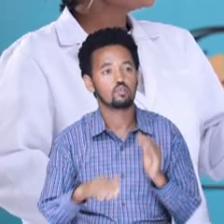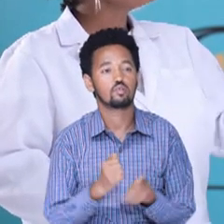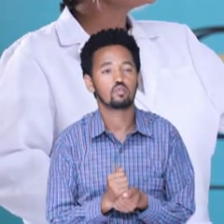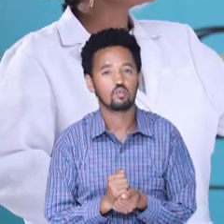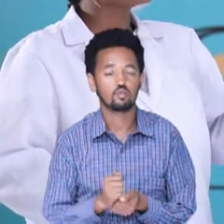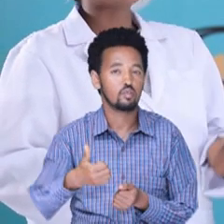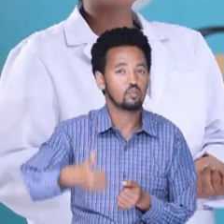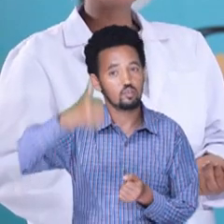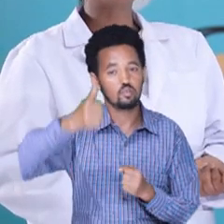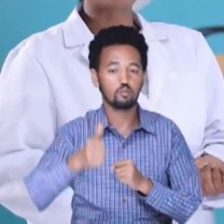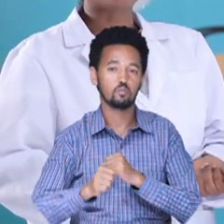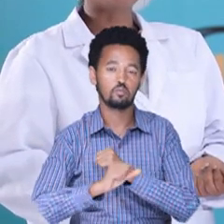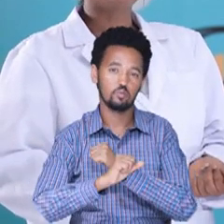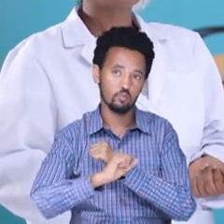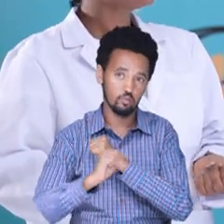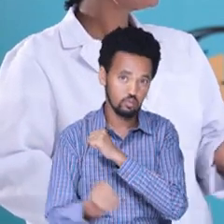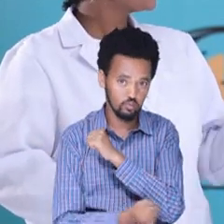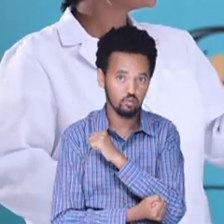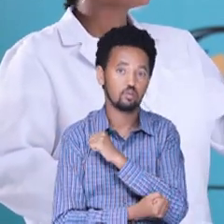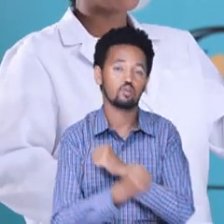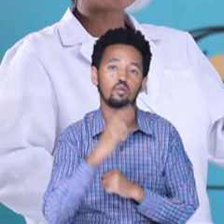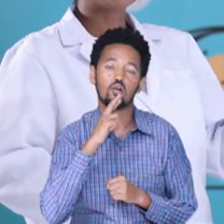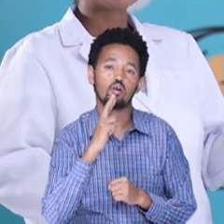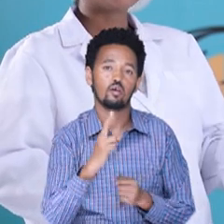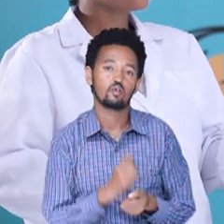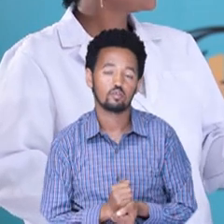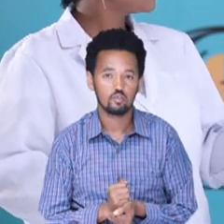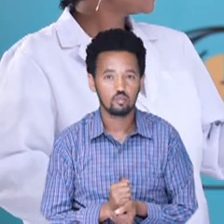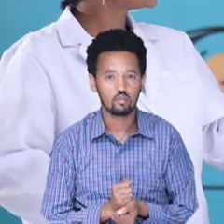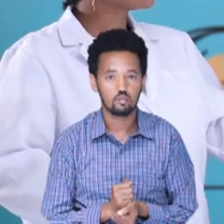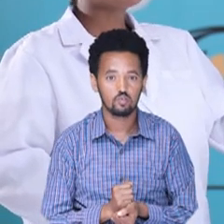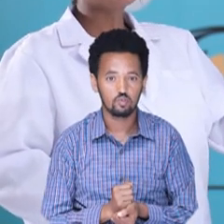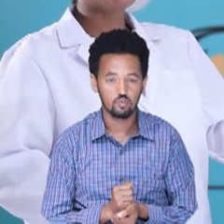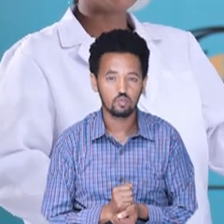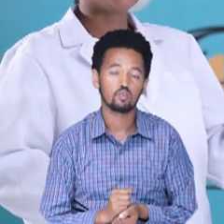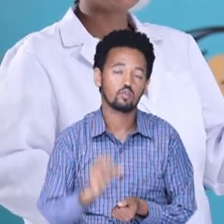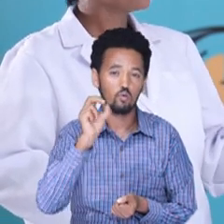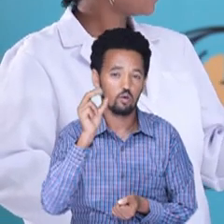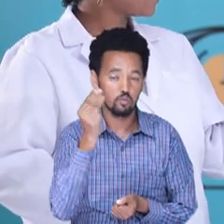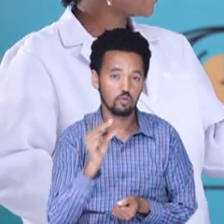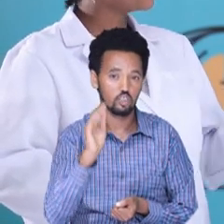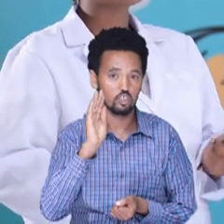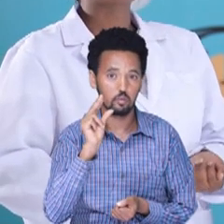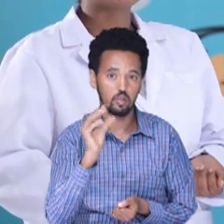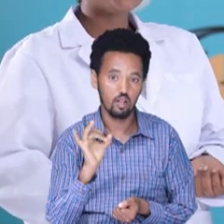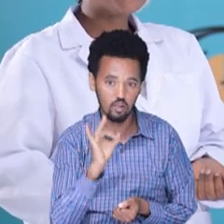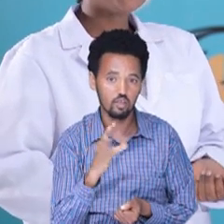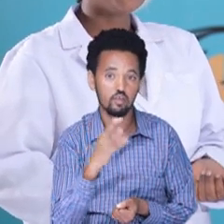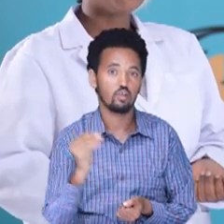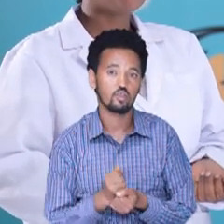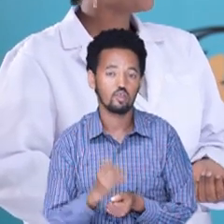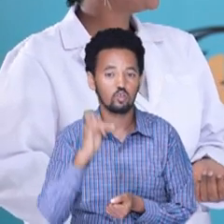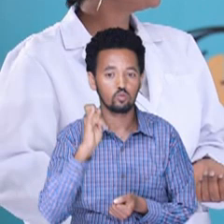The main basins in this system are the Zambezi, the Wabi-Shabele, and the